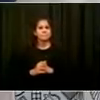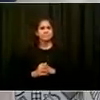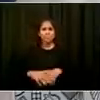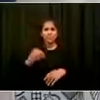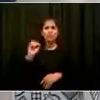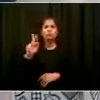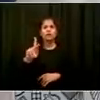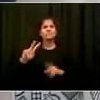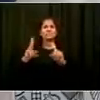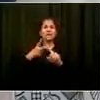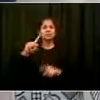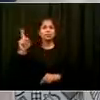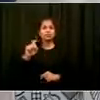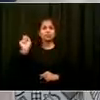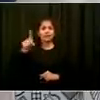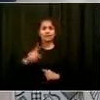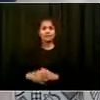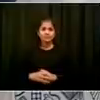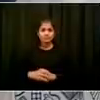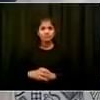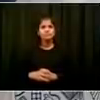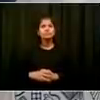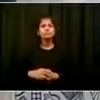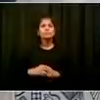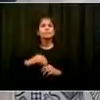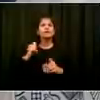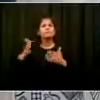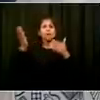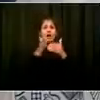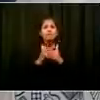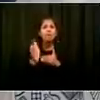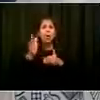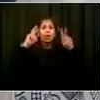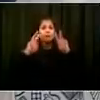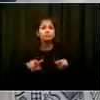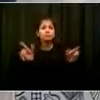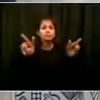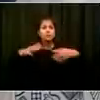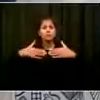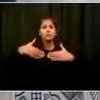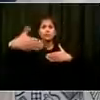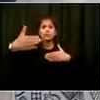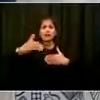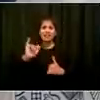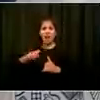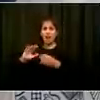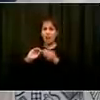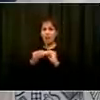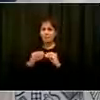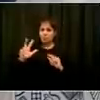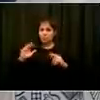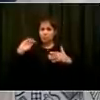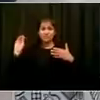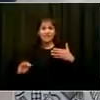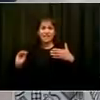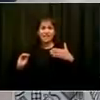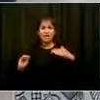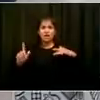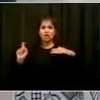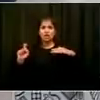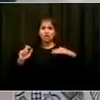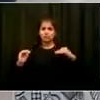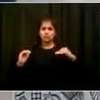higher? Well, I'm just going to say one thing as we lead into them. We're right now unquestionably going to be having